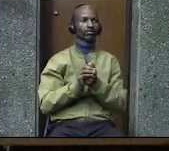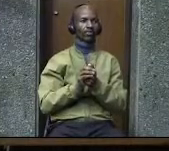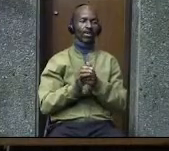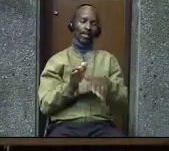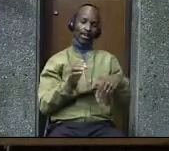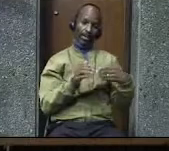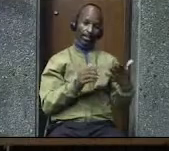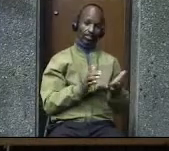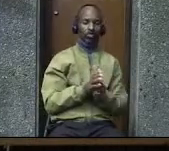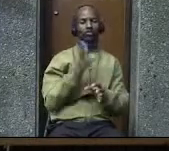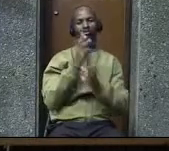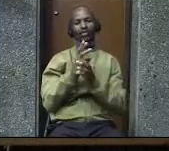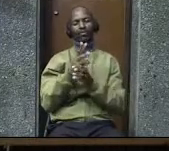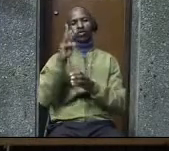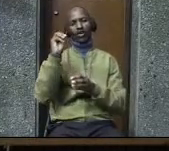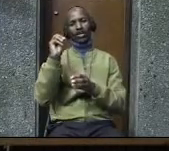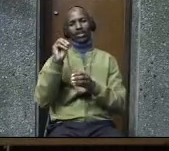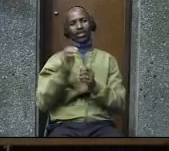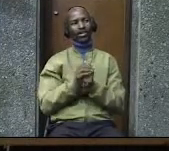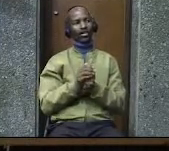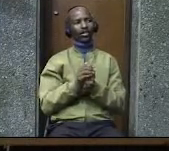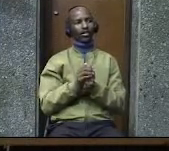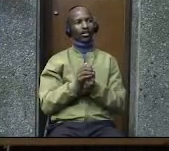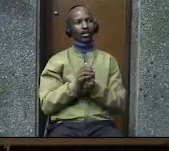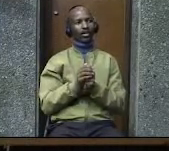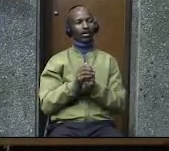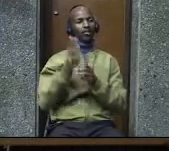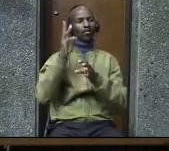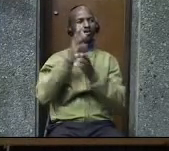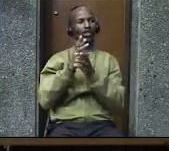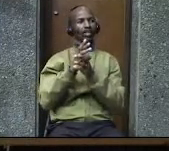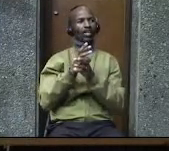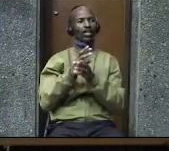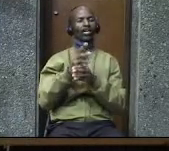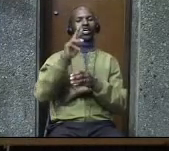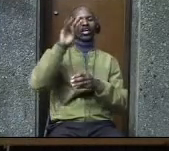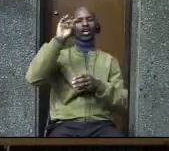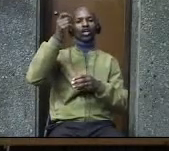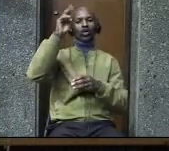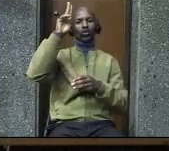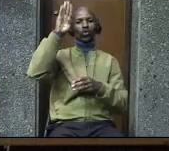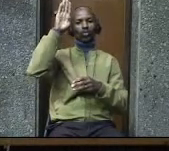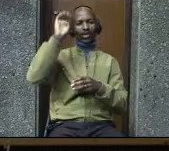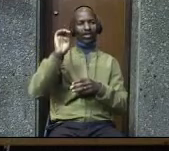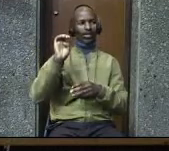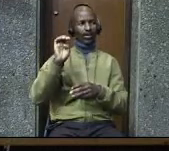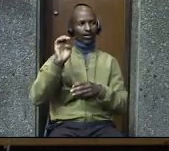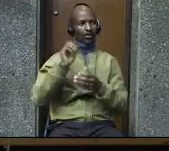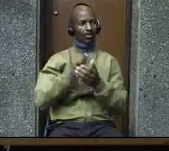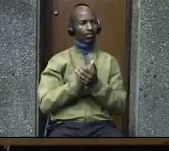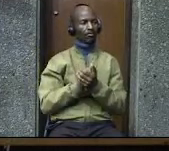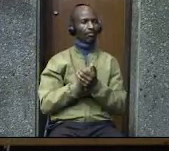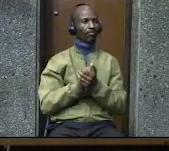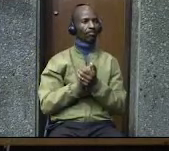Next to Memukheti and next to Memukheti is Memngube. Memngube.